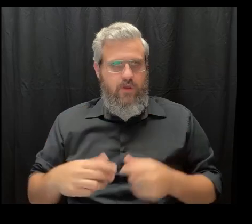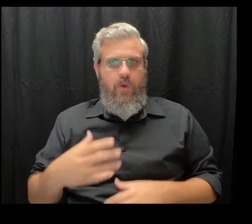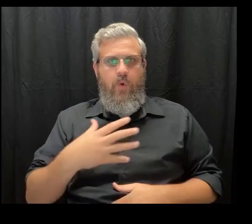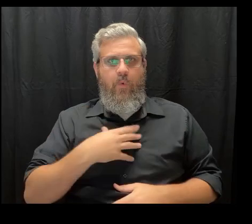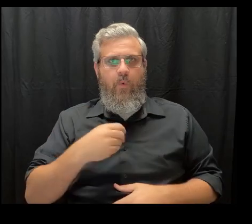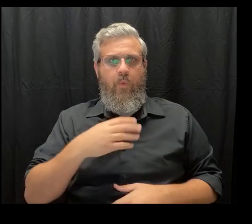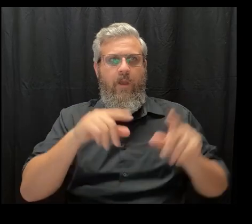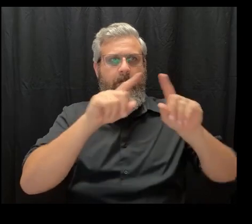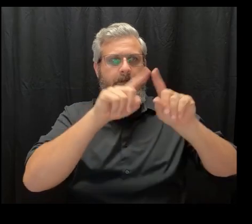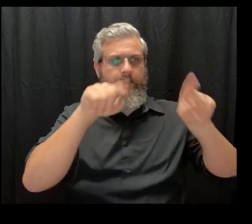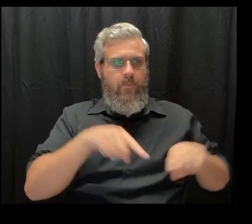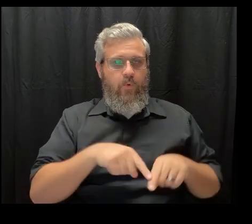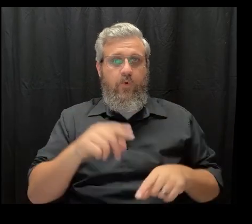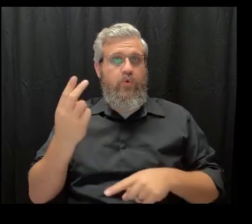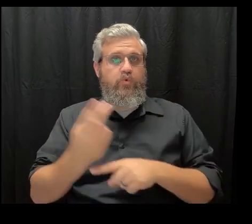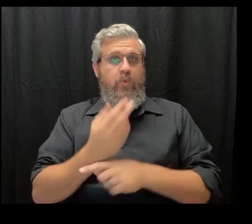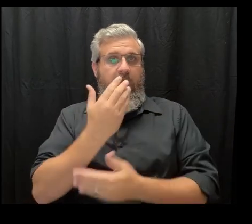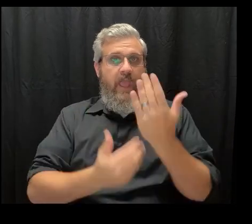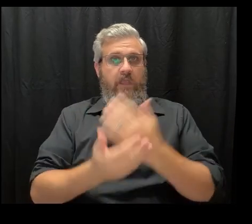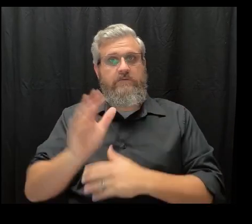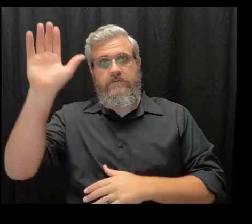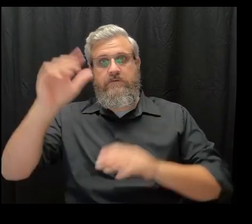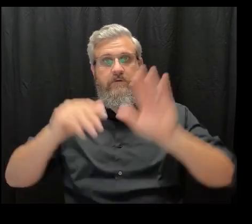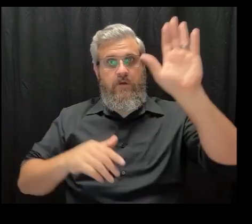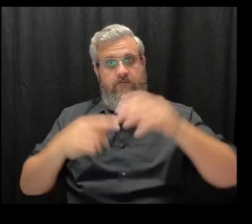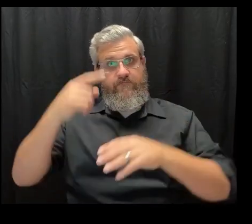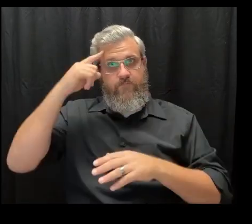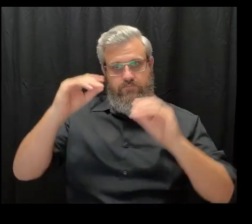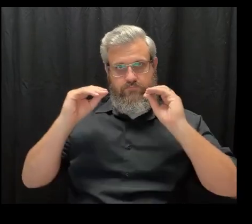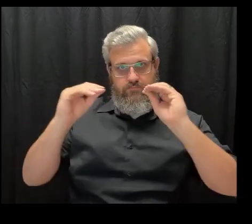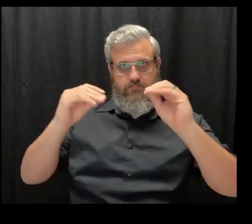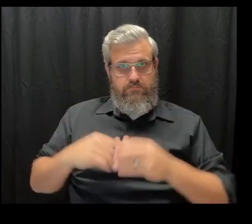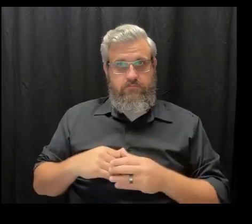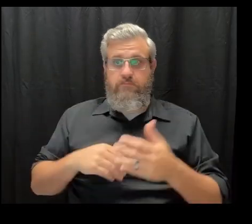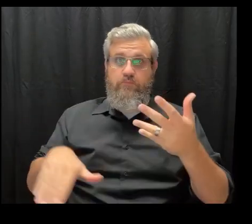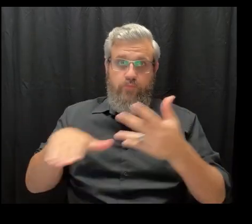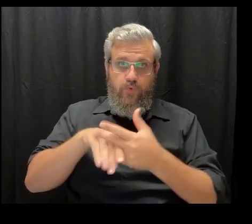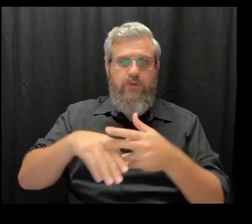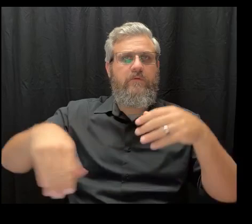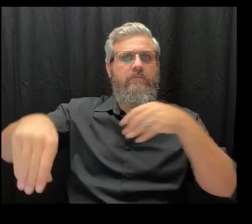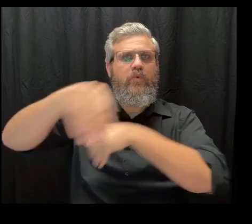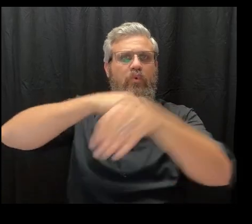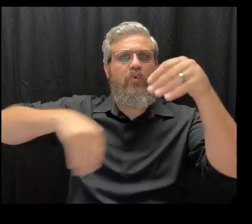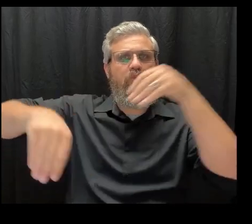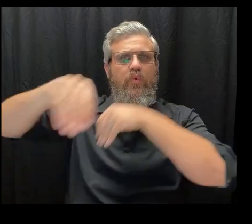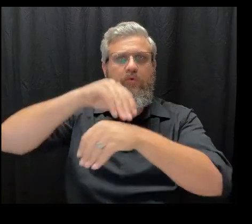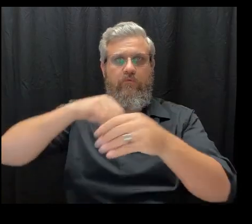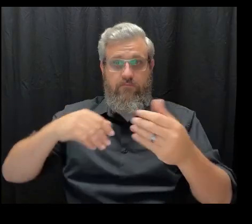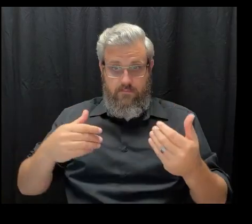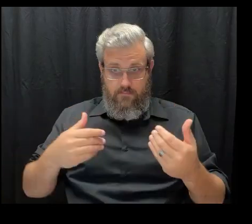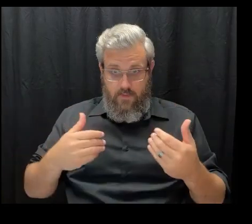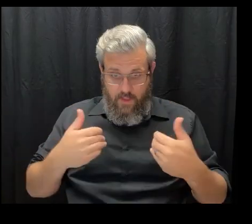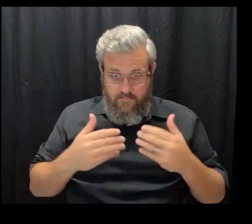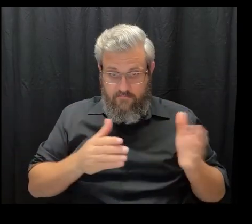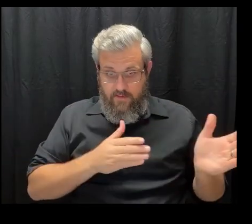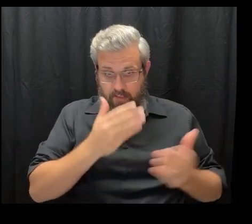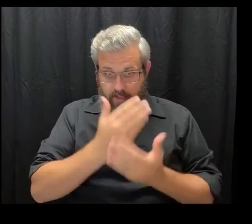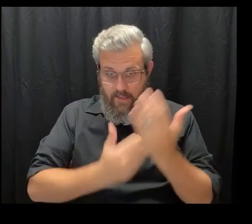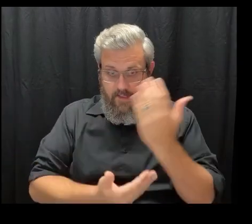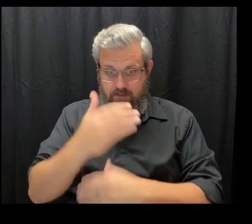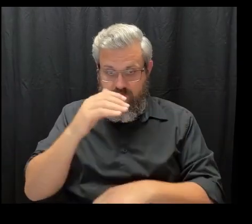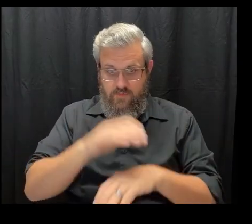signals during instruction, incorporating movement breaks and purposely planning hands-on activities, using